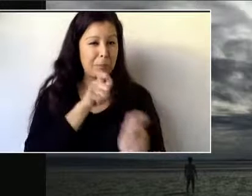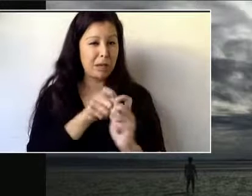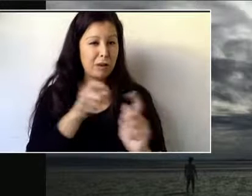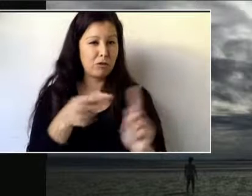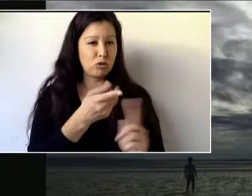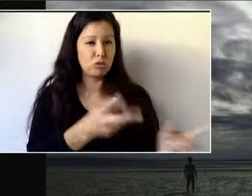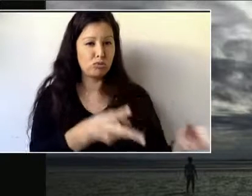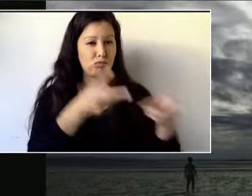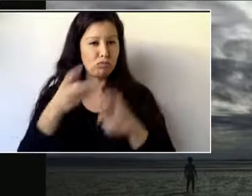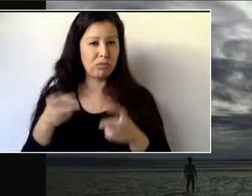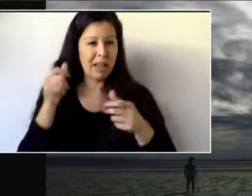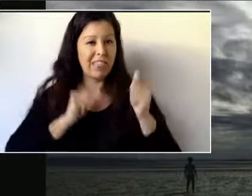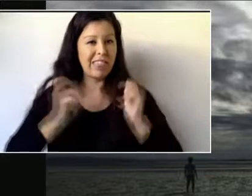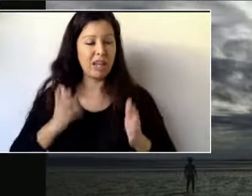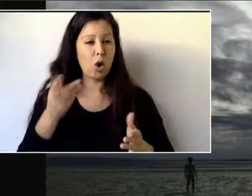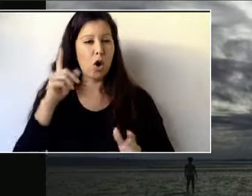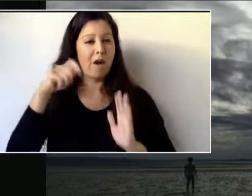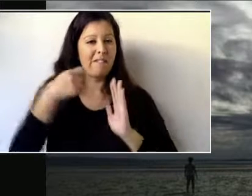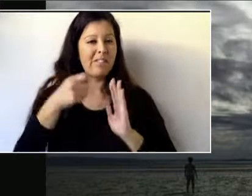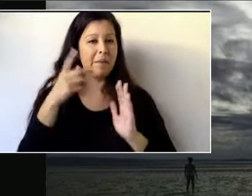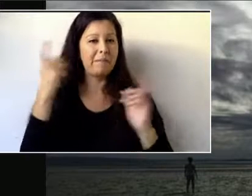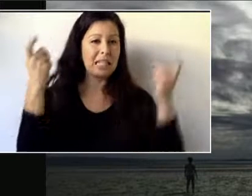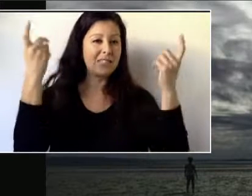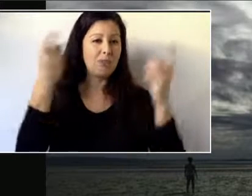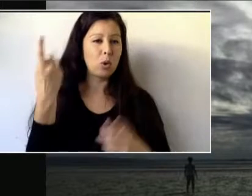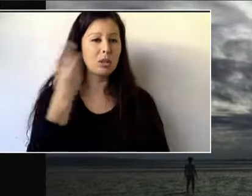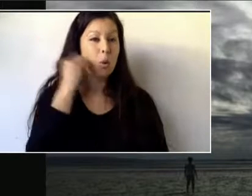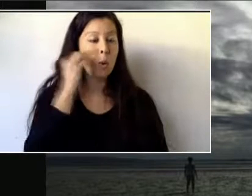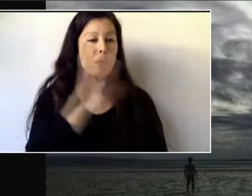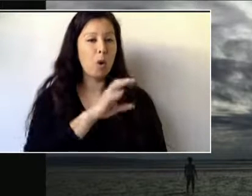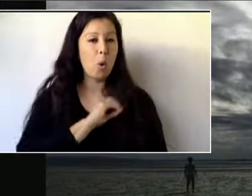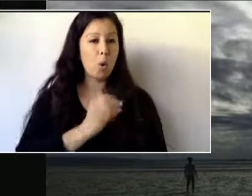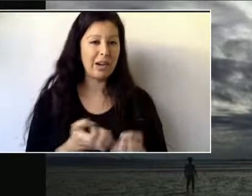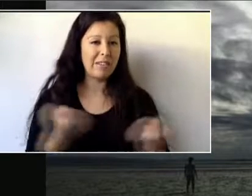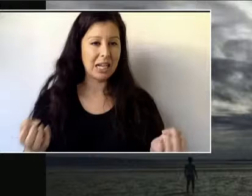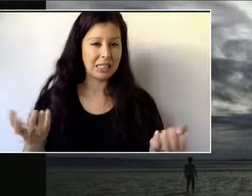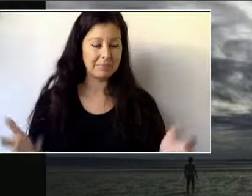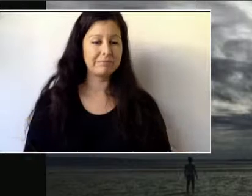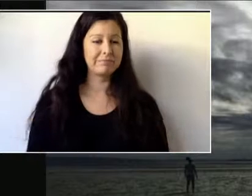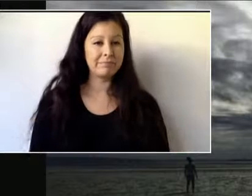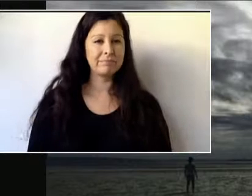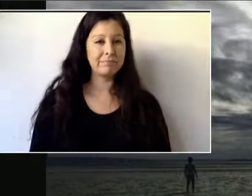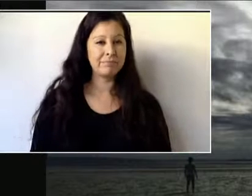the theater, into like a film festival, into someone's home in their own devices.